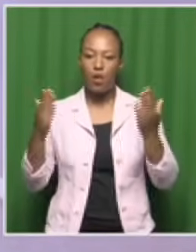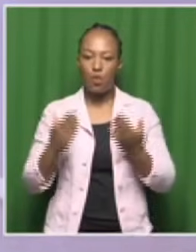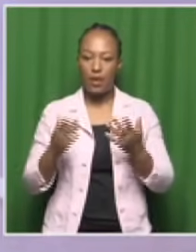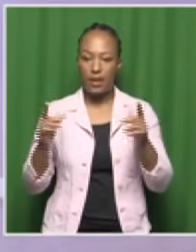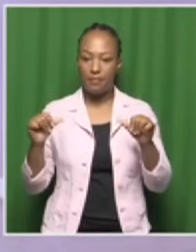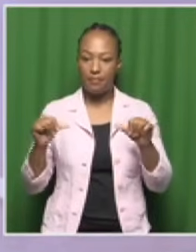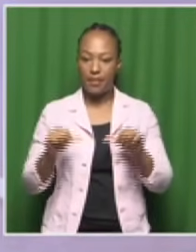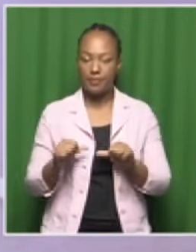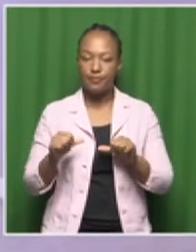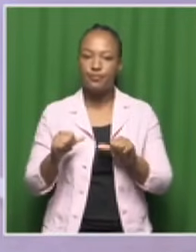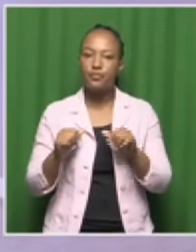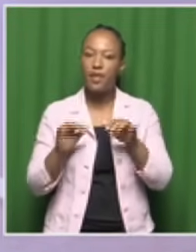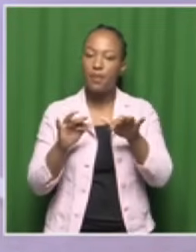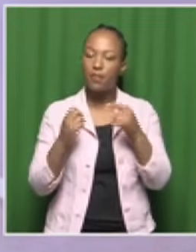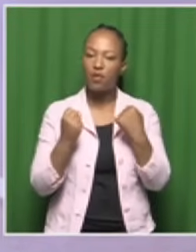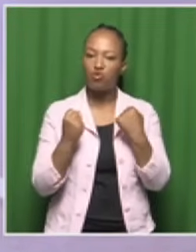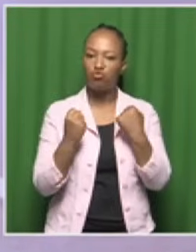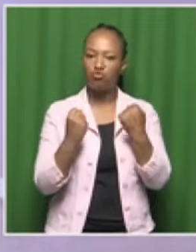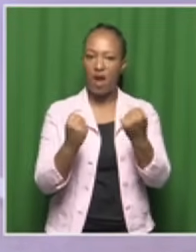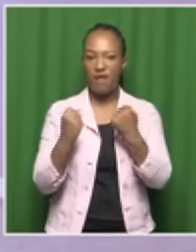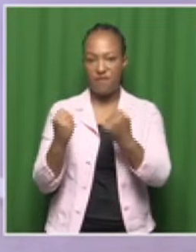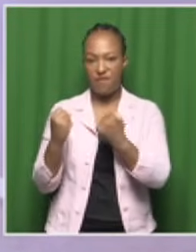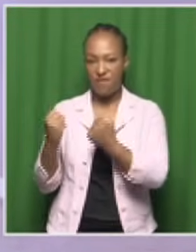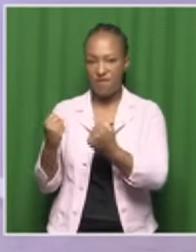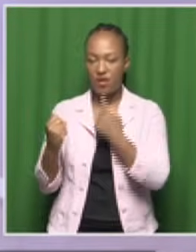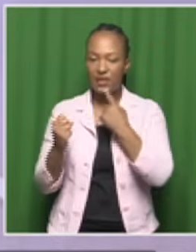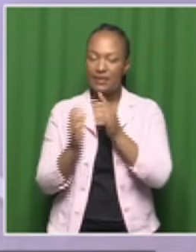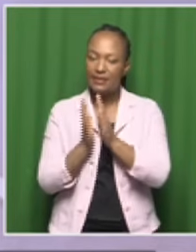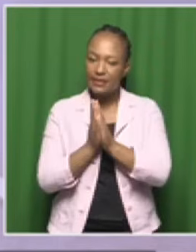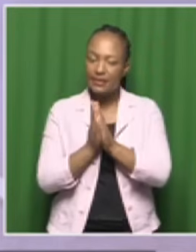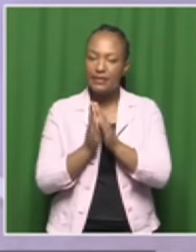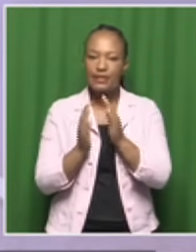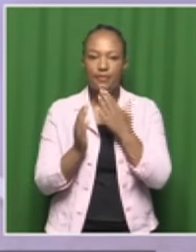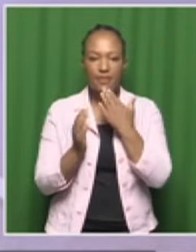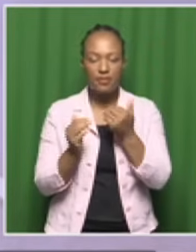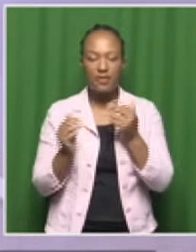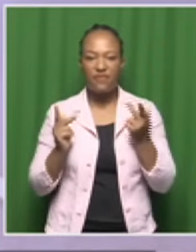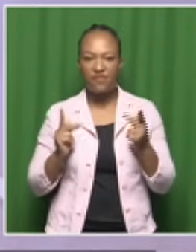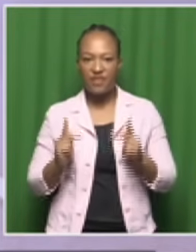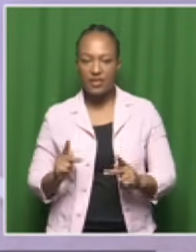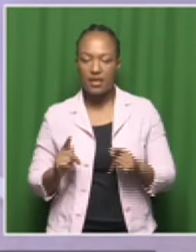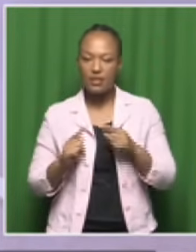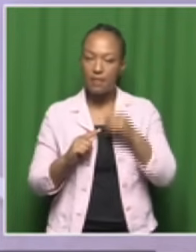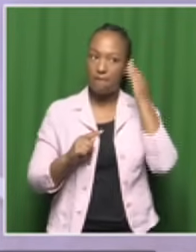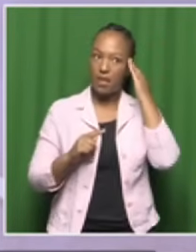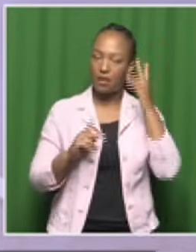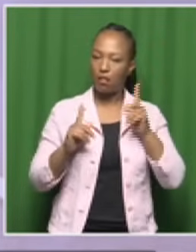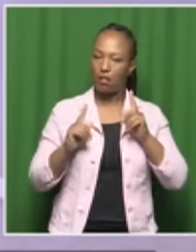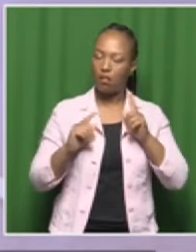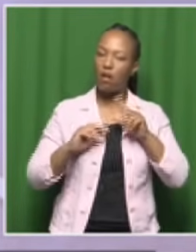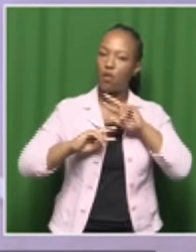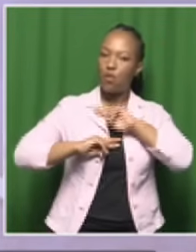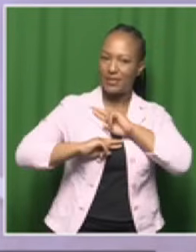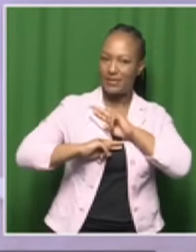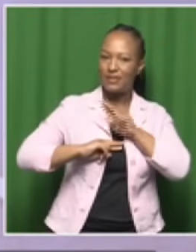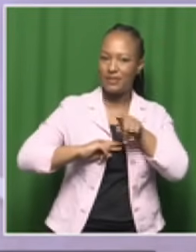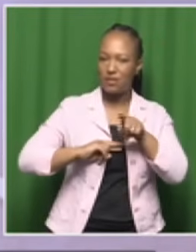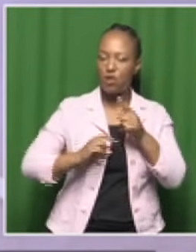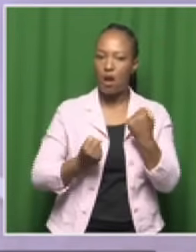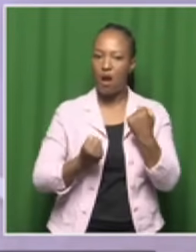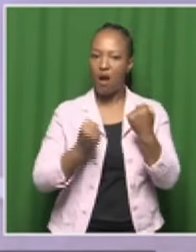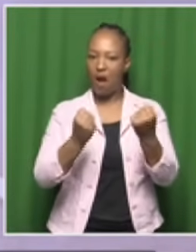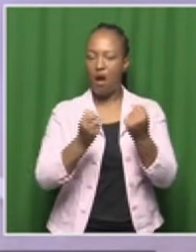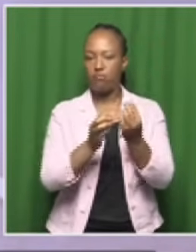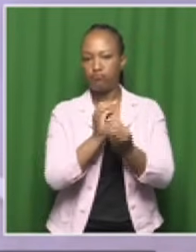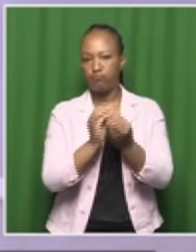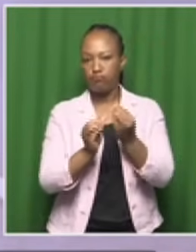Motorists are being urged to manage both their physical and mental fatigue as well as ensuring regular vehicle maintenance. This as many holidaymakers